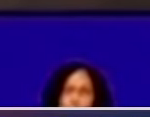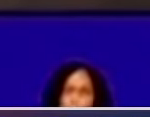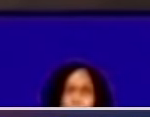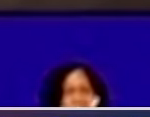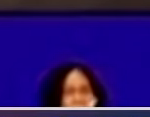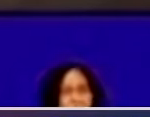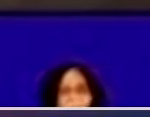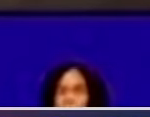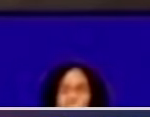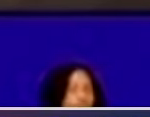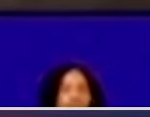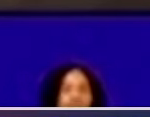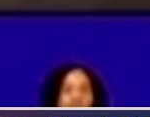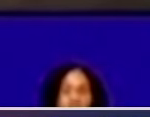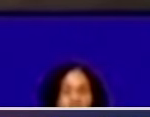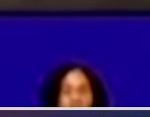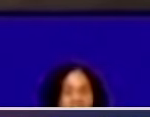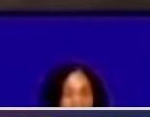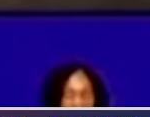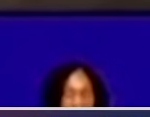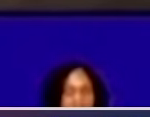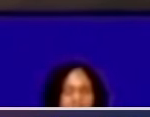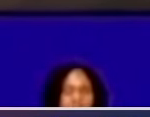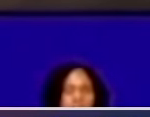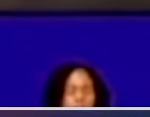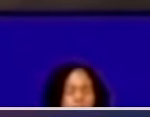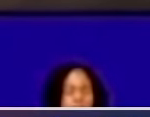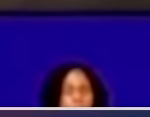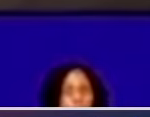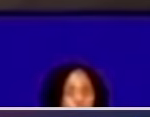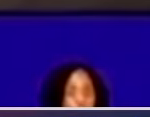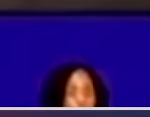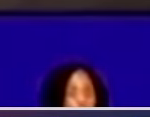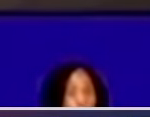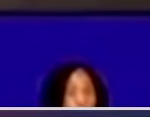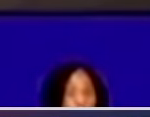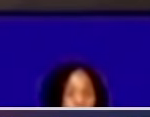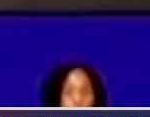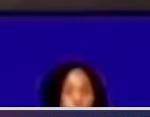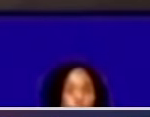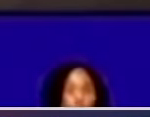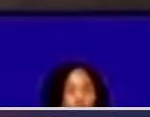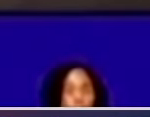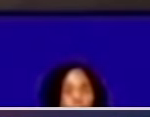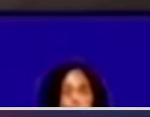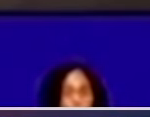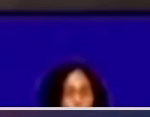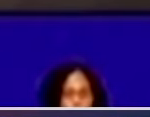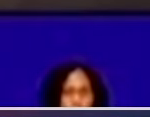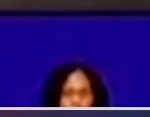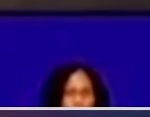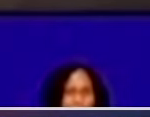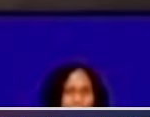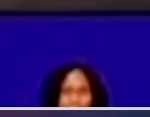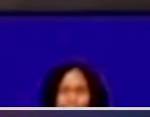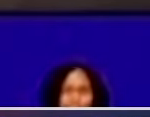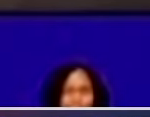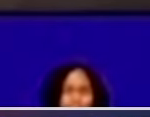with centralized control of the economy and reliant on a massively bloated public sector.